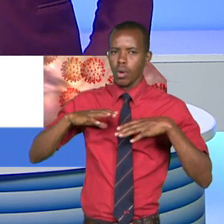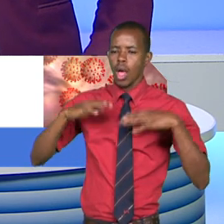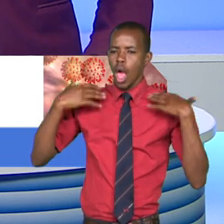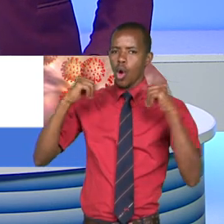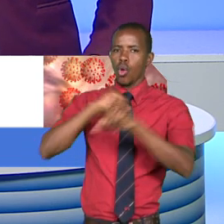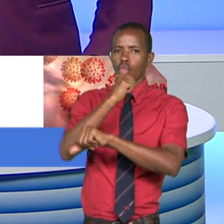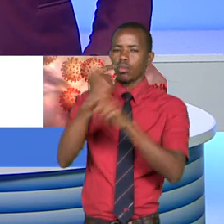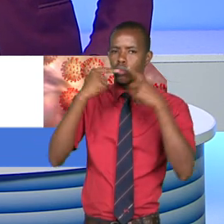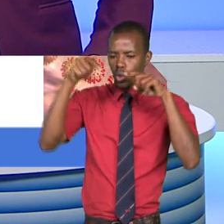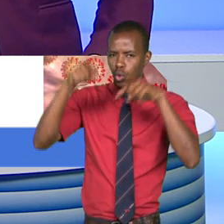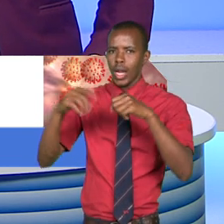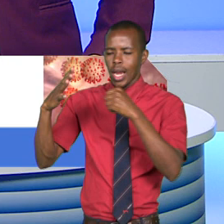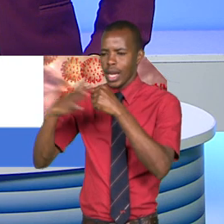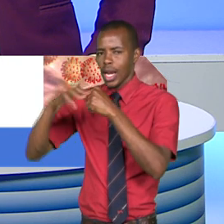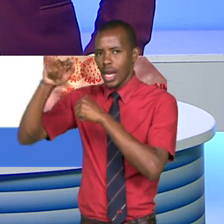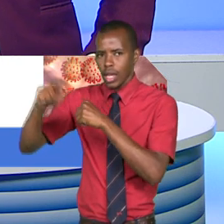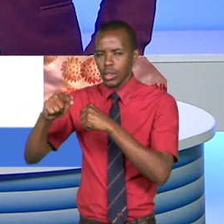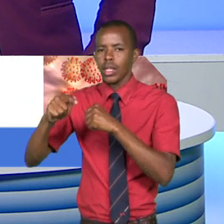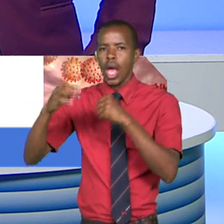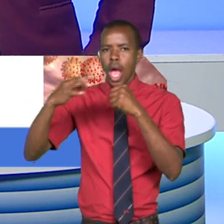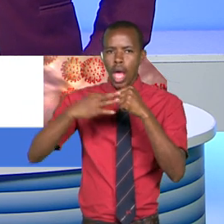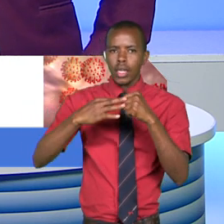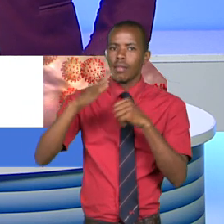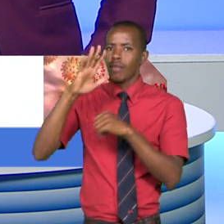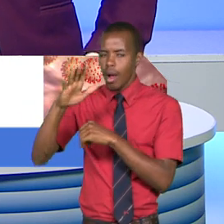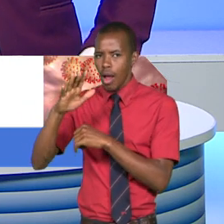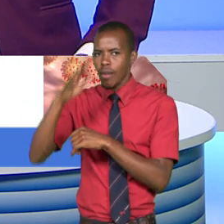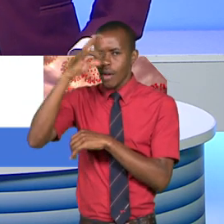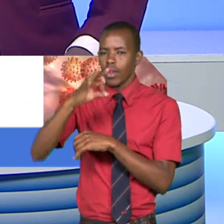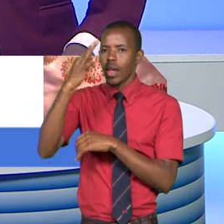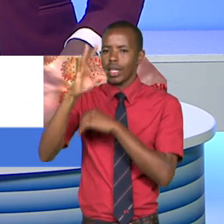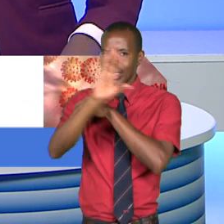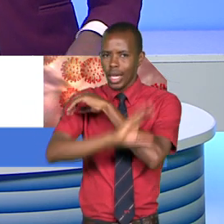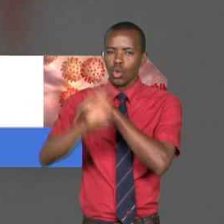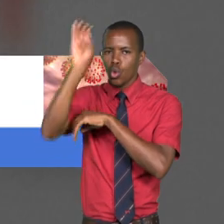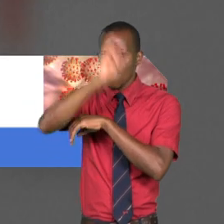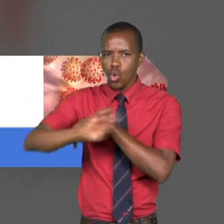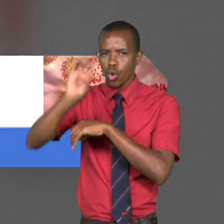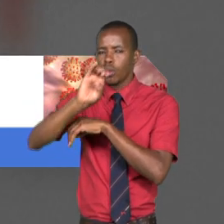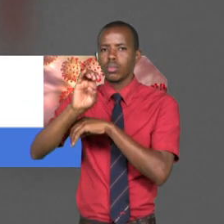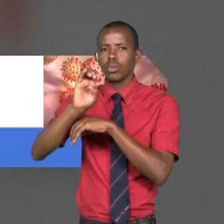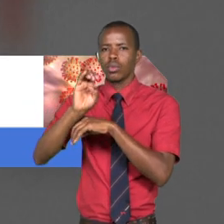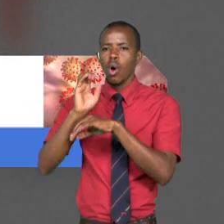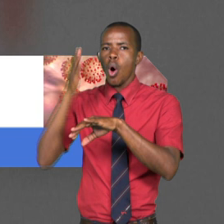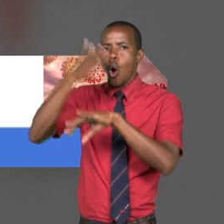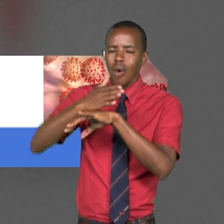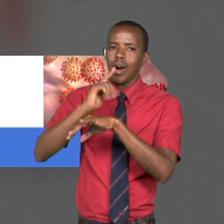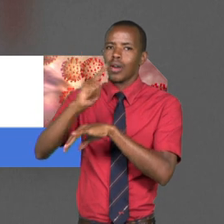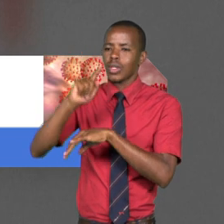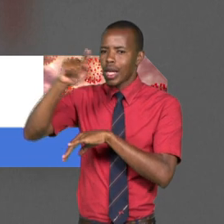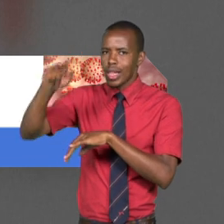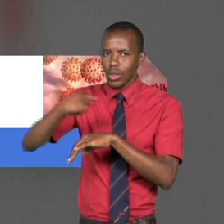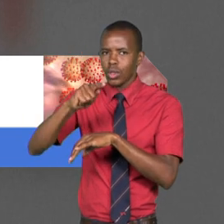the death toll stood at 99,805. France is the third country in the Europe to reach the grim milestone of